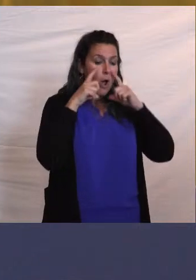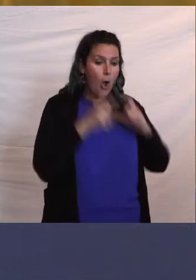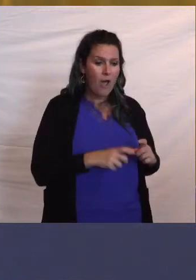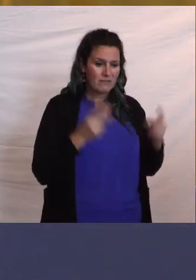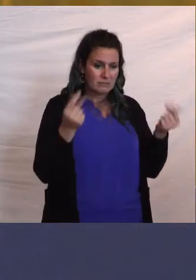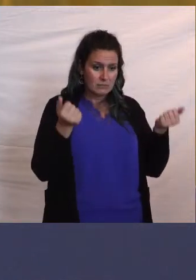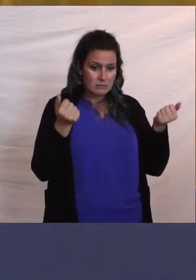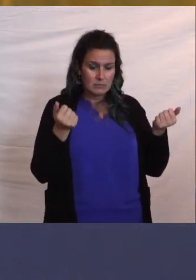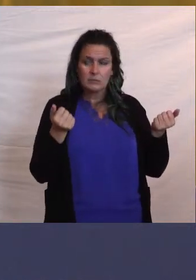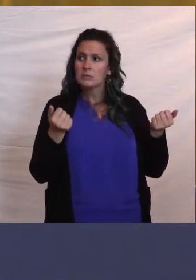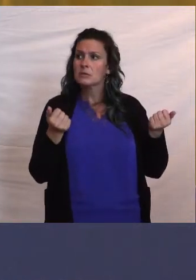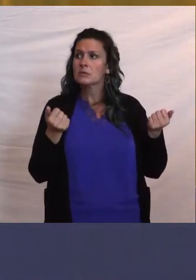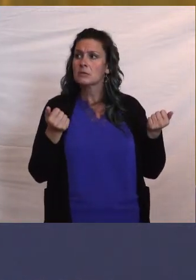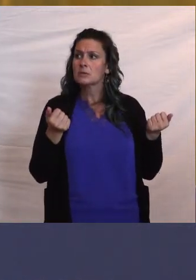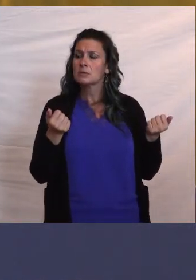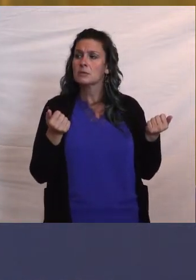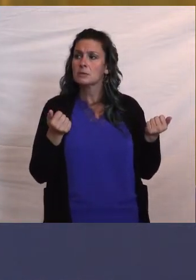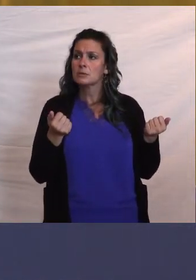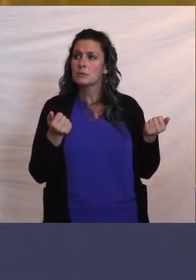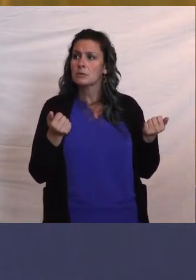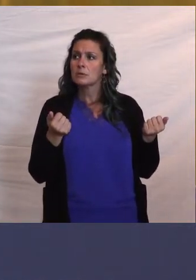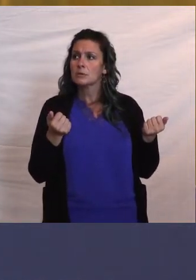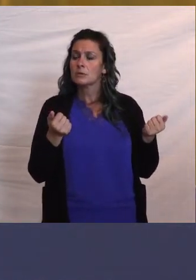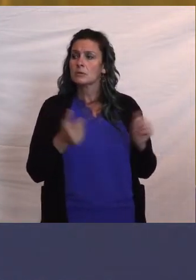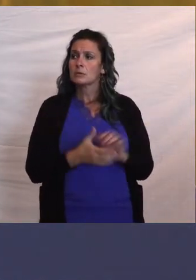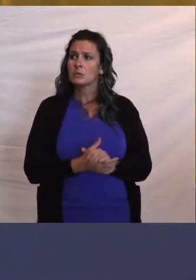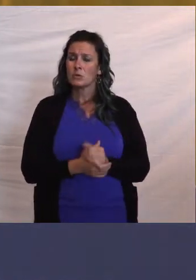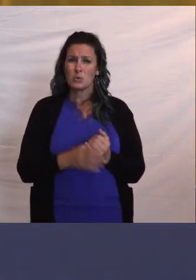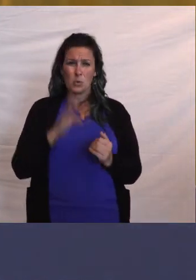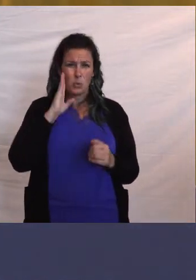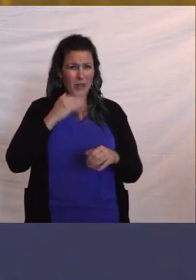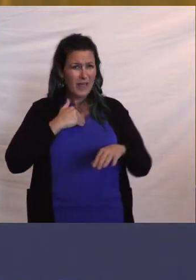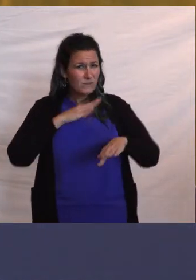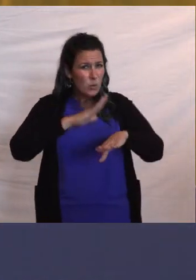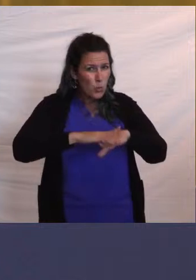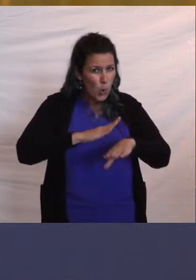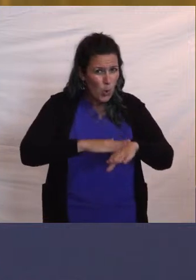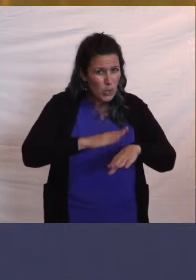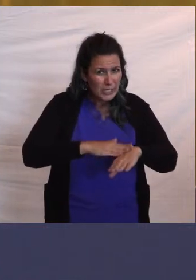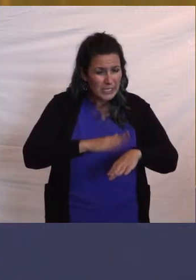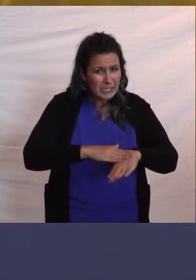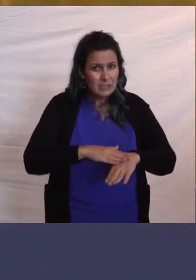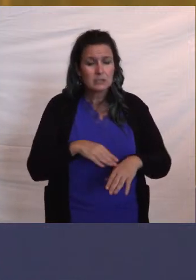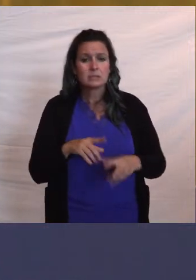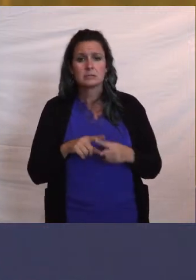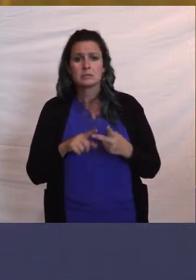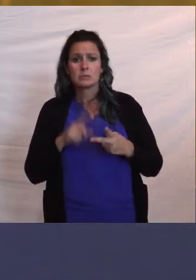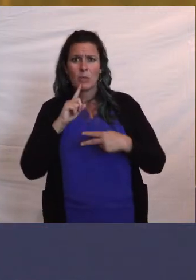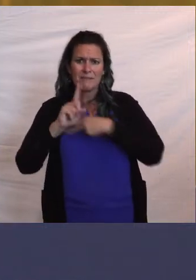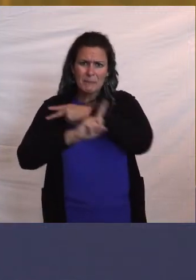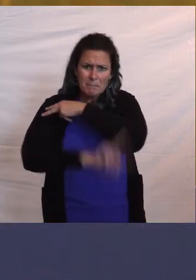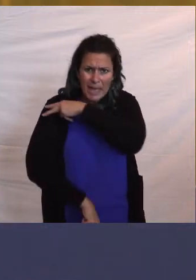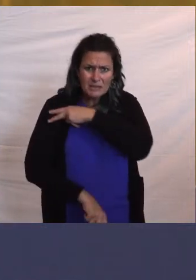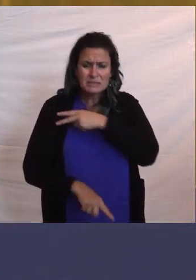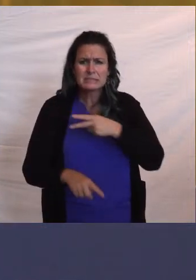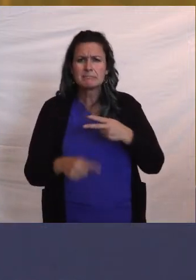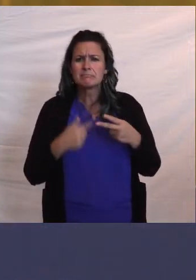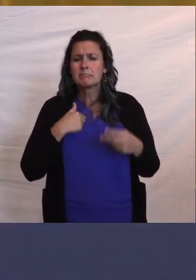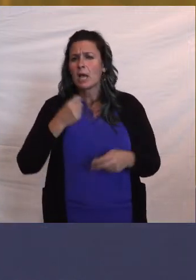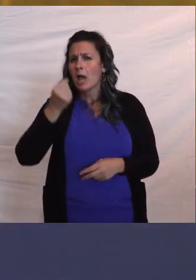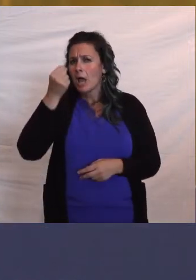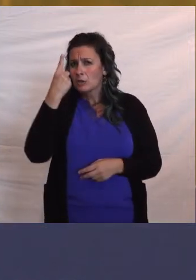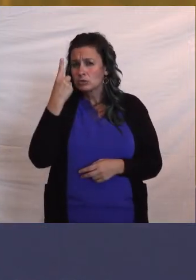immediately, is there going to be a warning given? Will there be a penalty? I mean, I